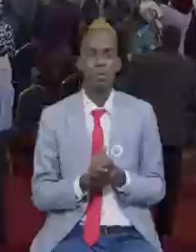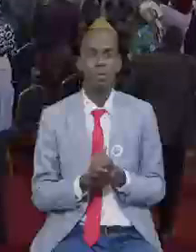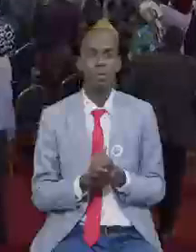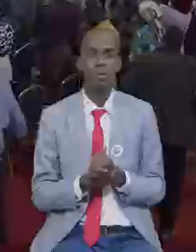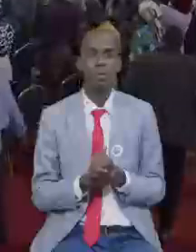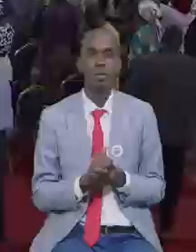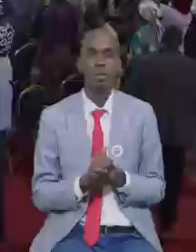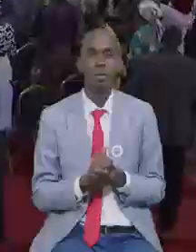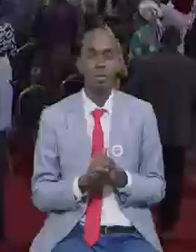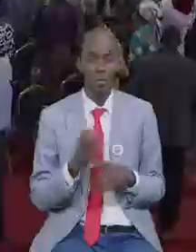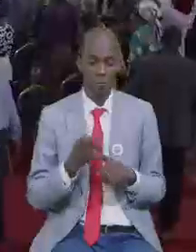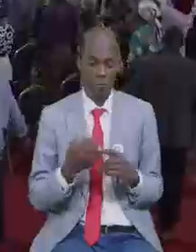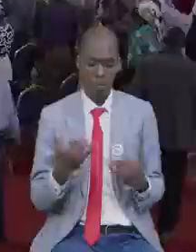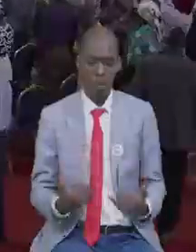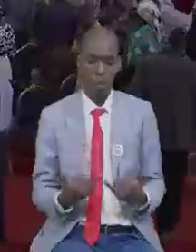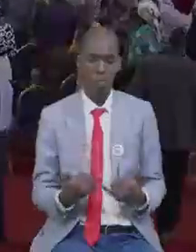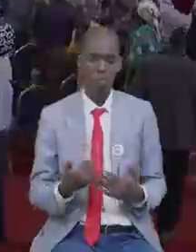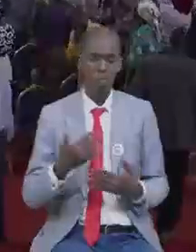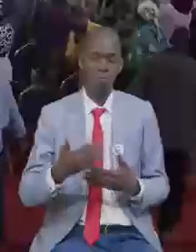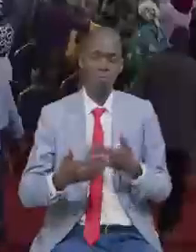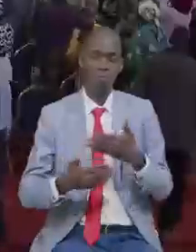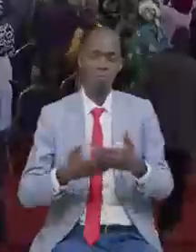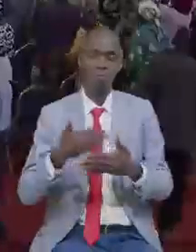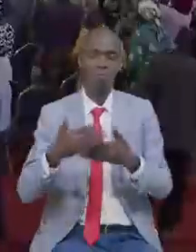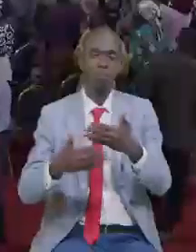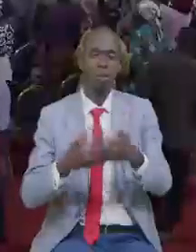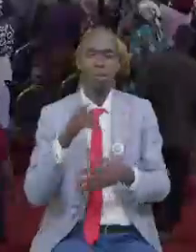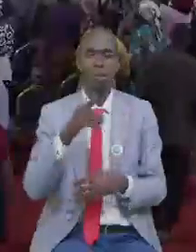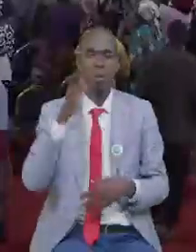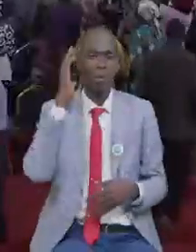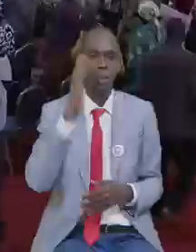From now on, you will.